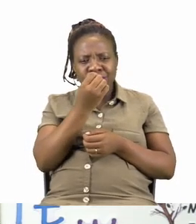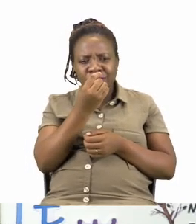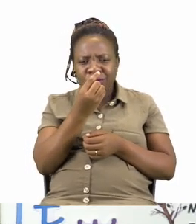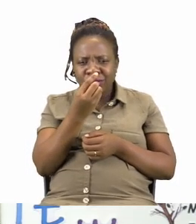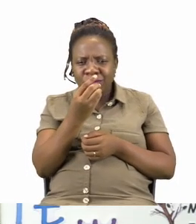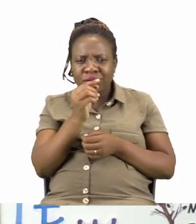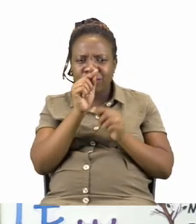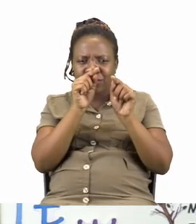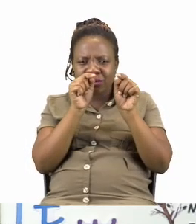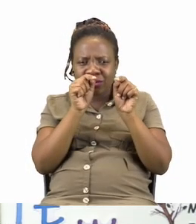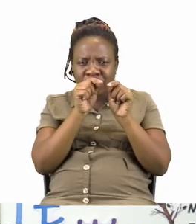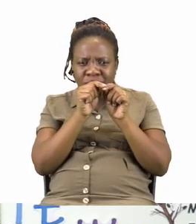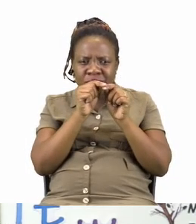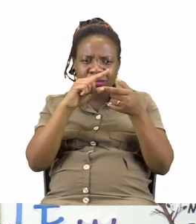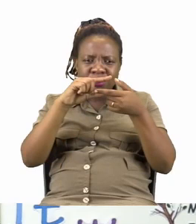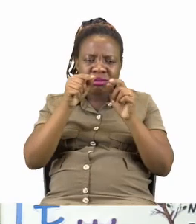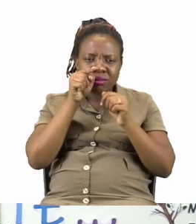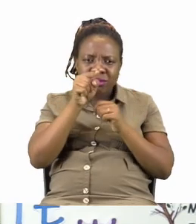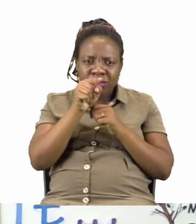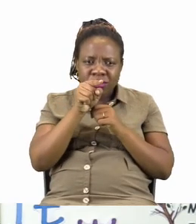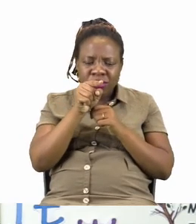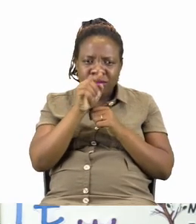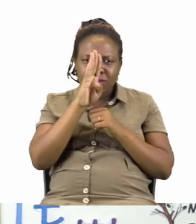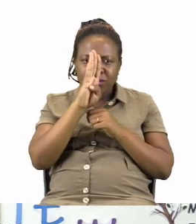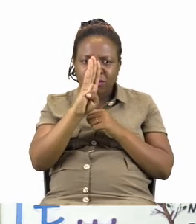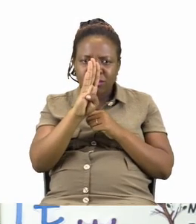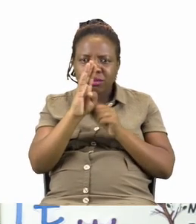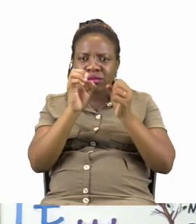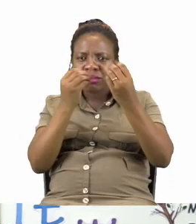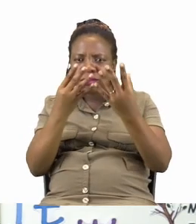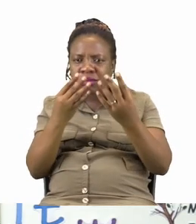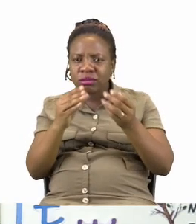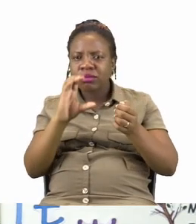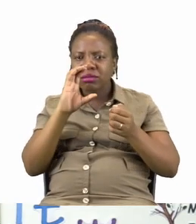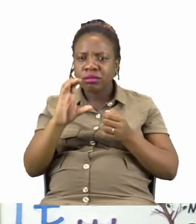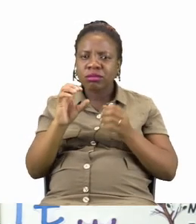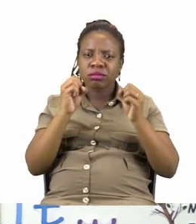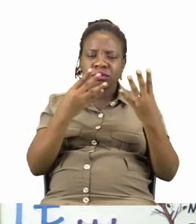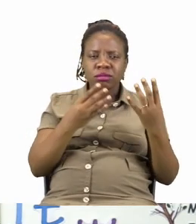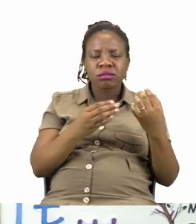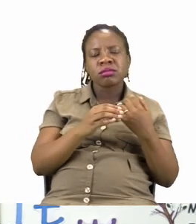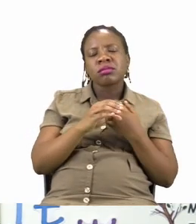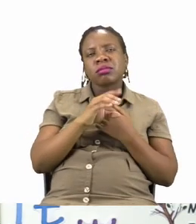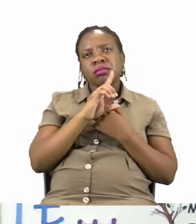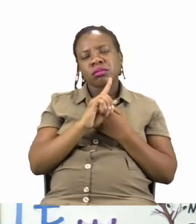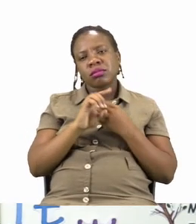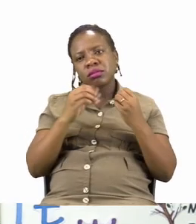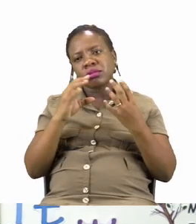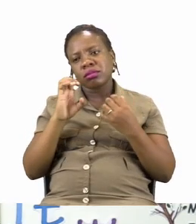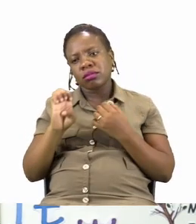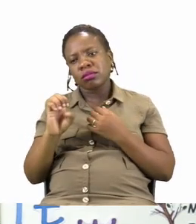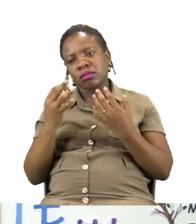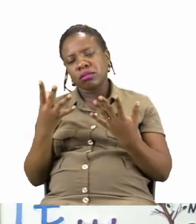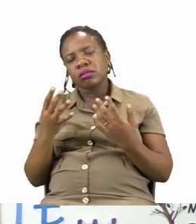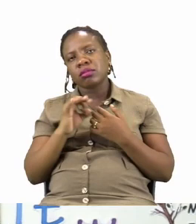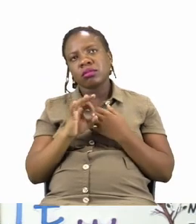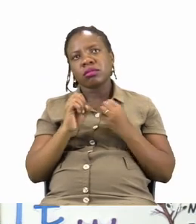this. So I will leave you to it now, and we will see you shortly after the break.